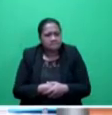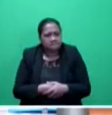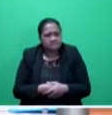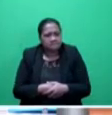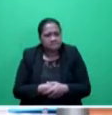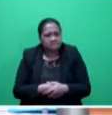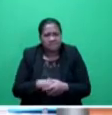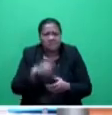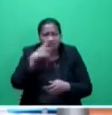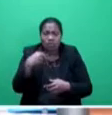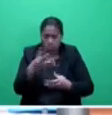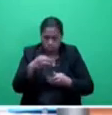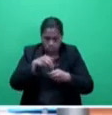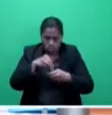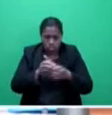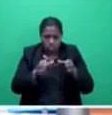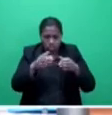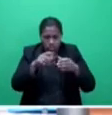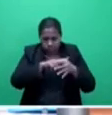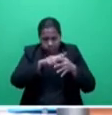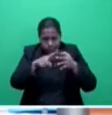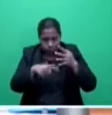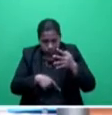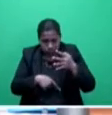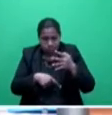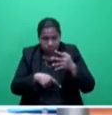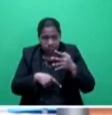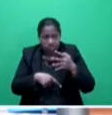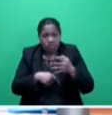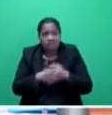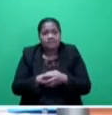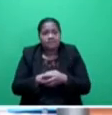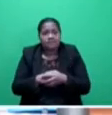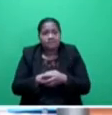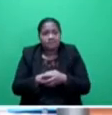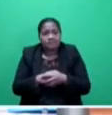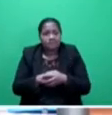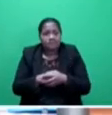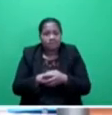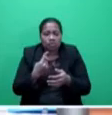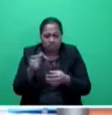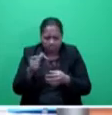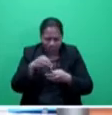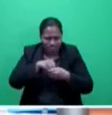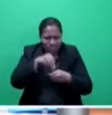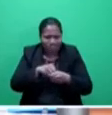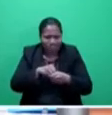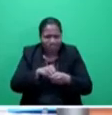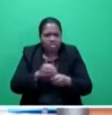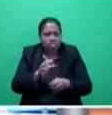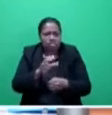in Great Britain, Australia or New Zealand, and 6, a person having legal qualification appointed by the Attorney General who shall be the